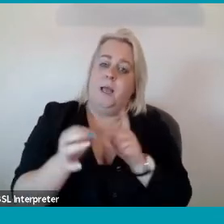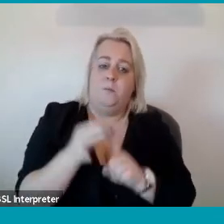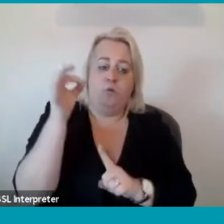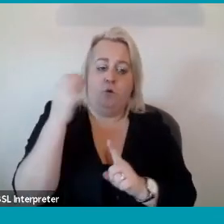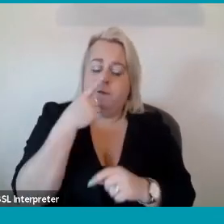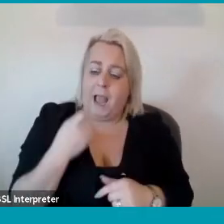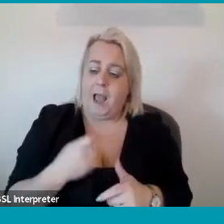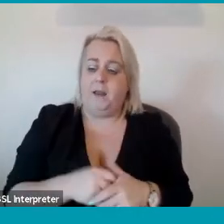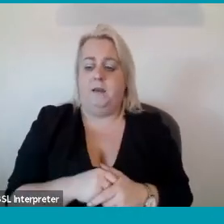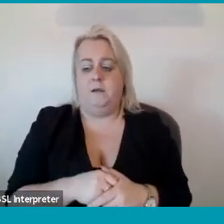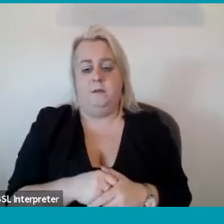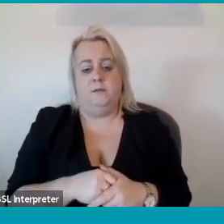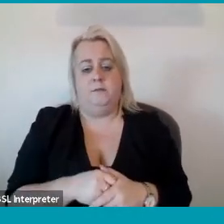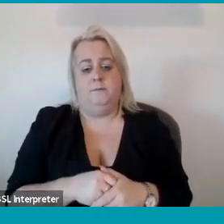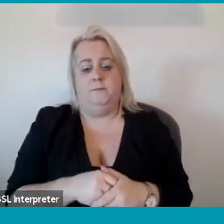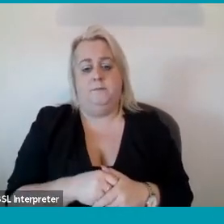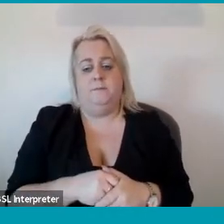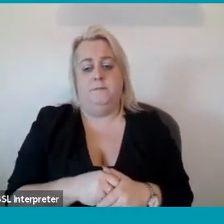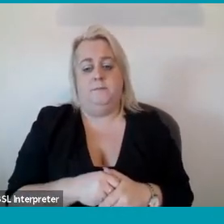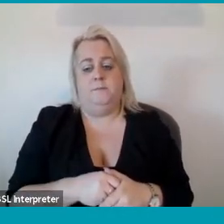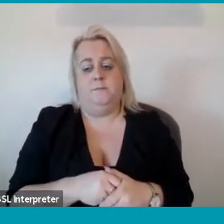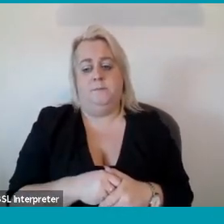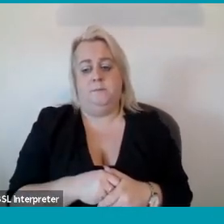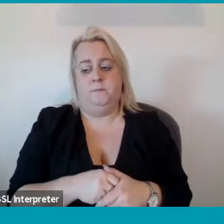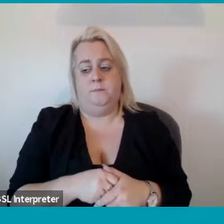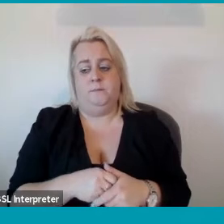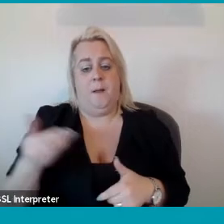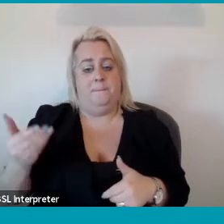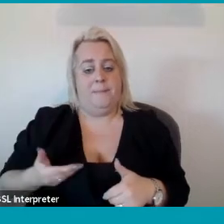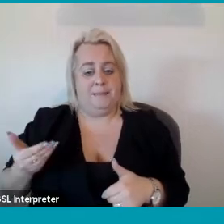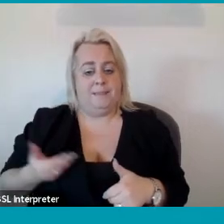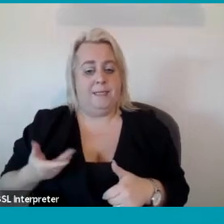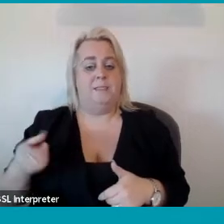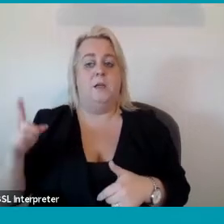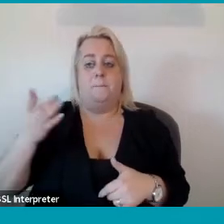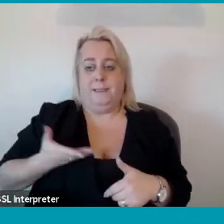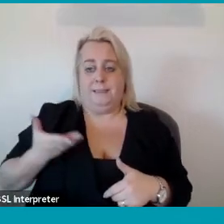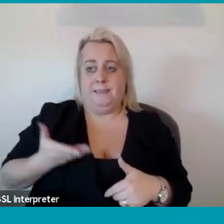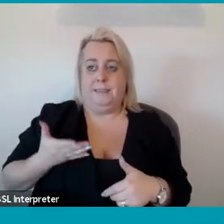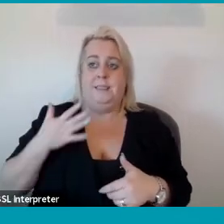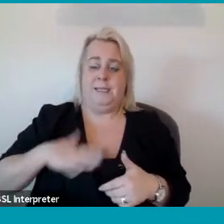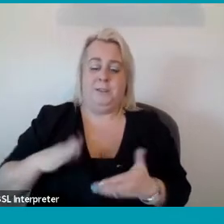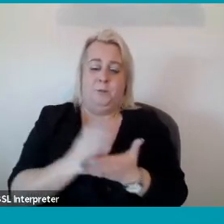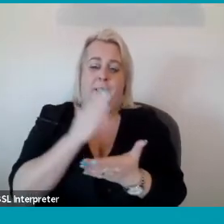disabled. So even if we're business to business, we need to make sure that we're accessible.